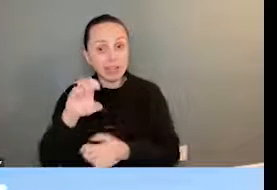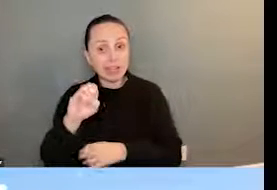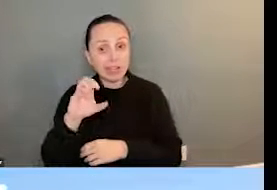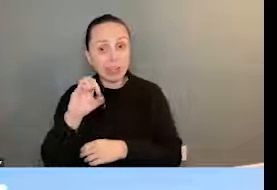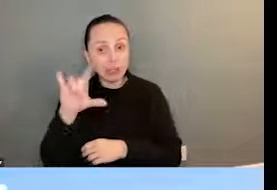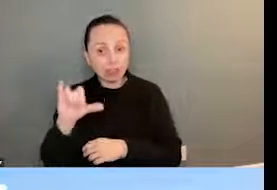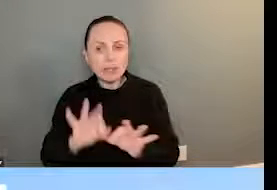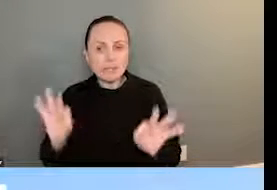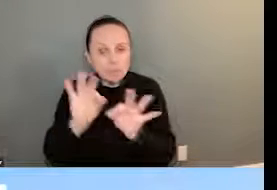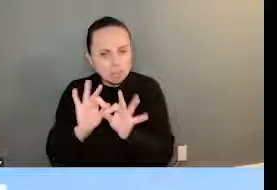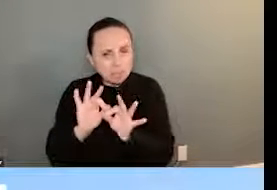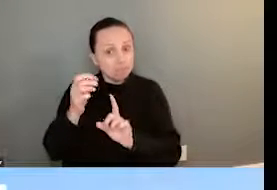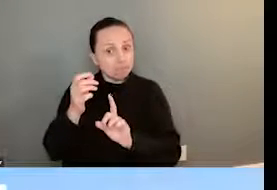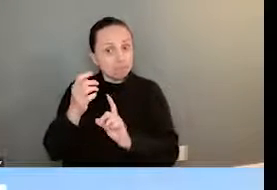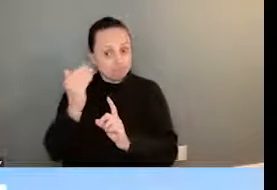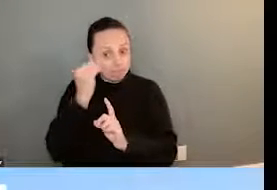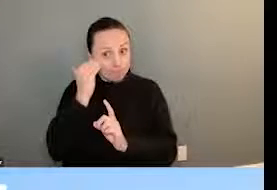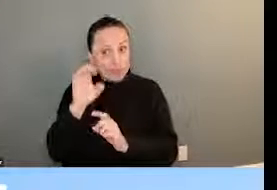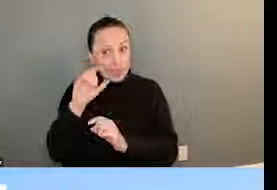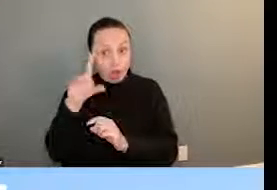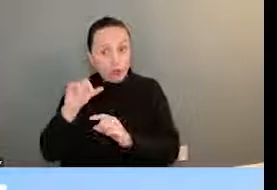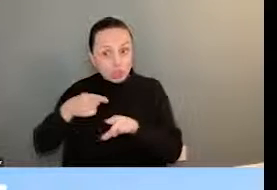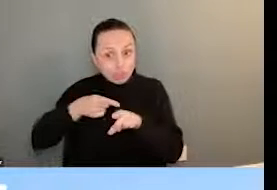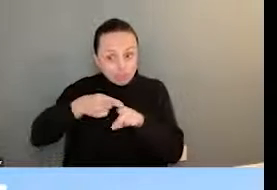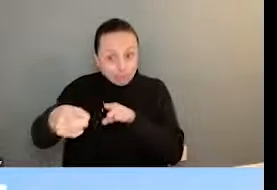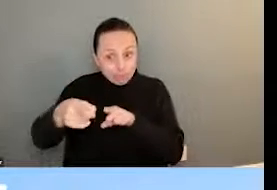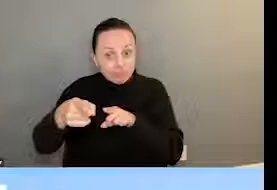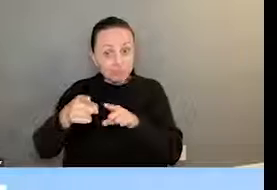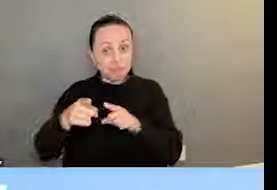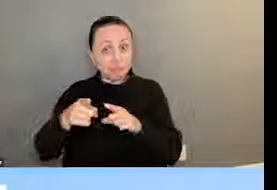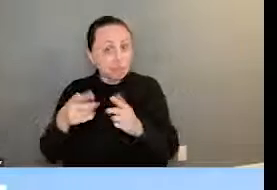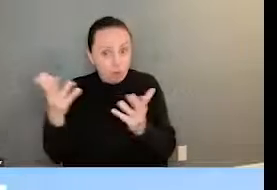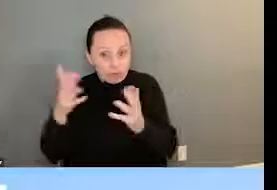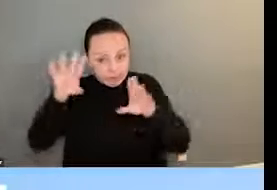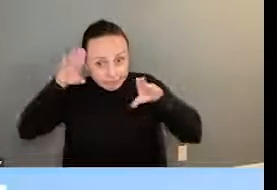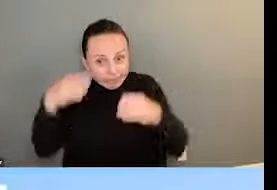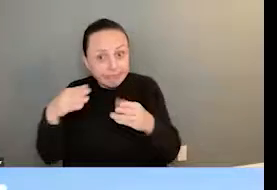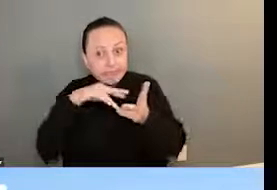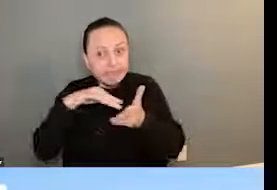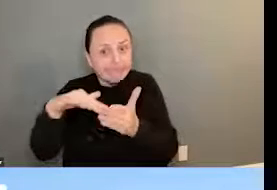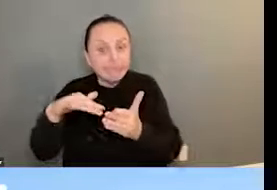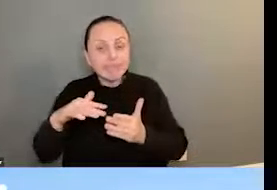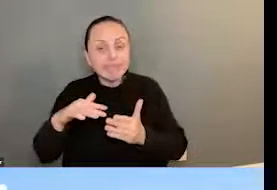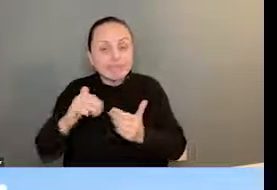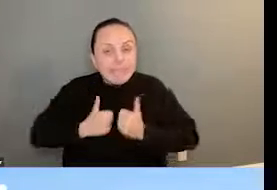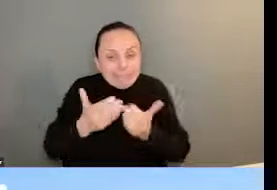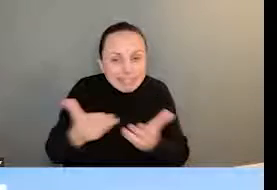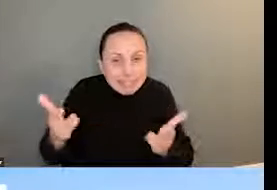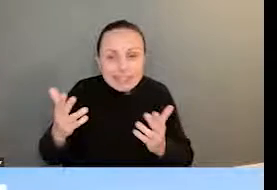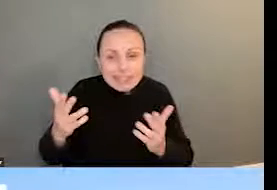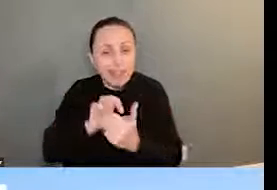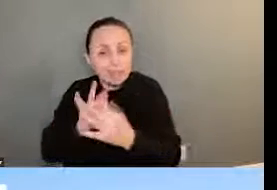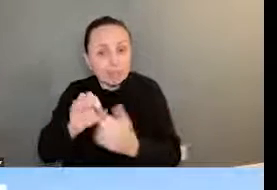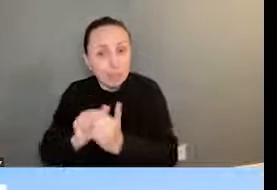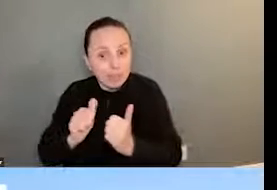remind folks that ecology as a field at its base level is the study of organisms' relationships to the